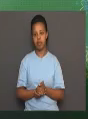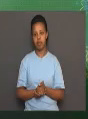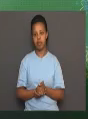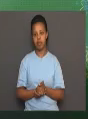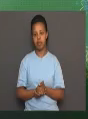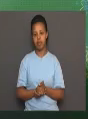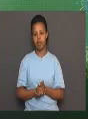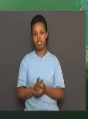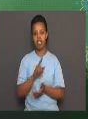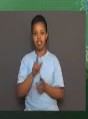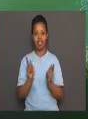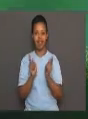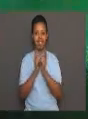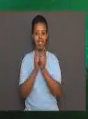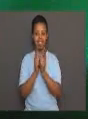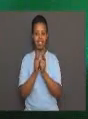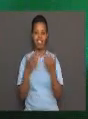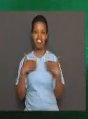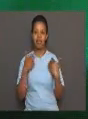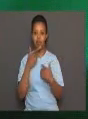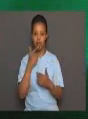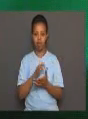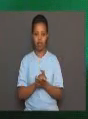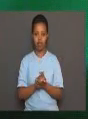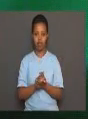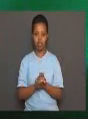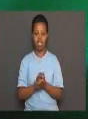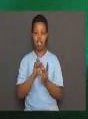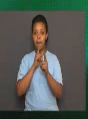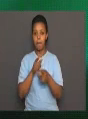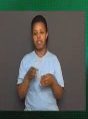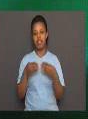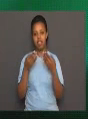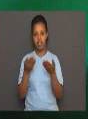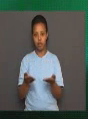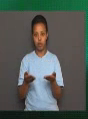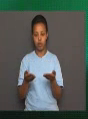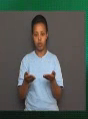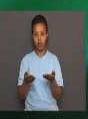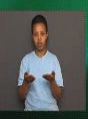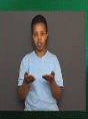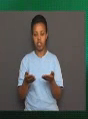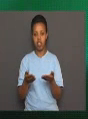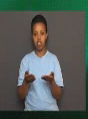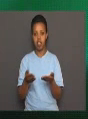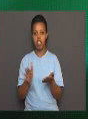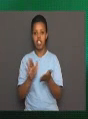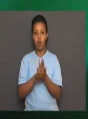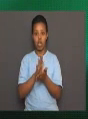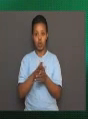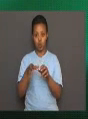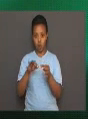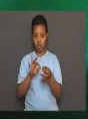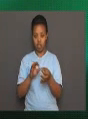Nice to see you again, students. If you said that the piece of paper with the